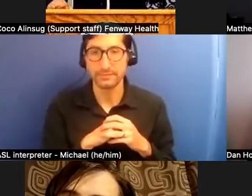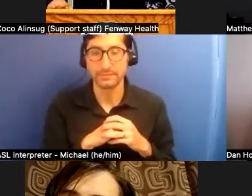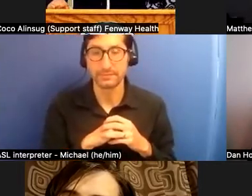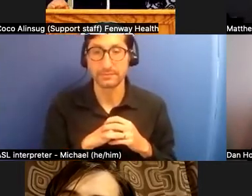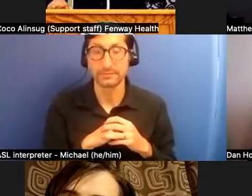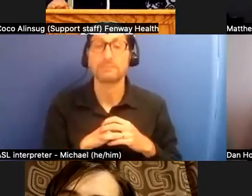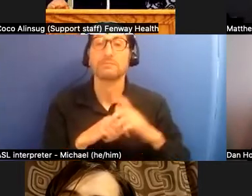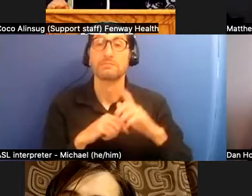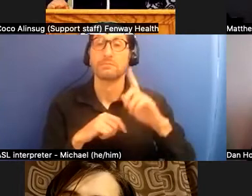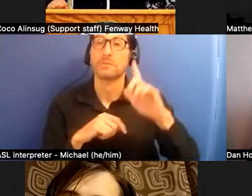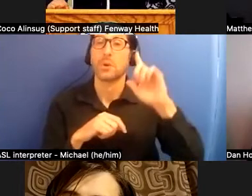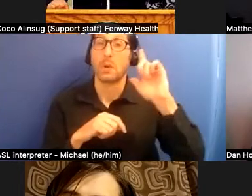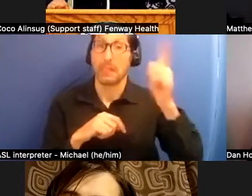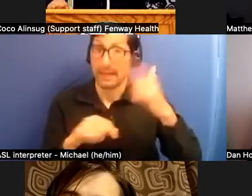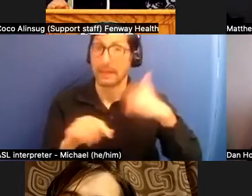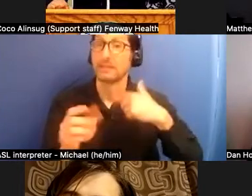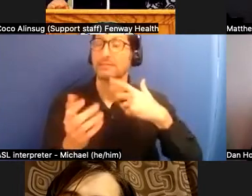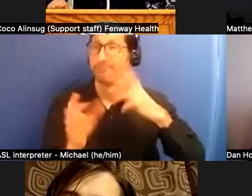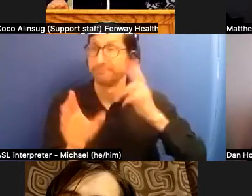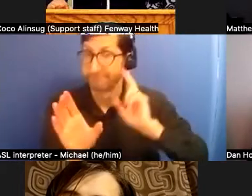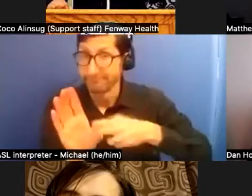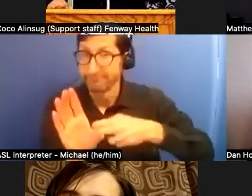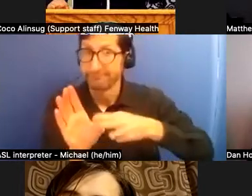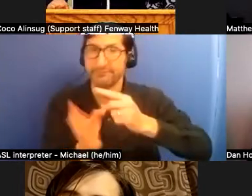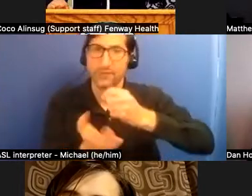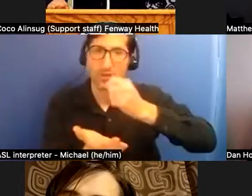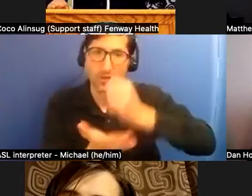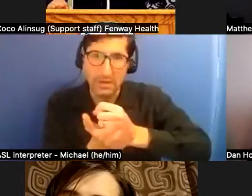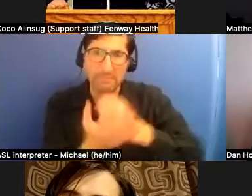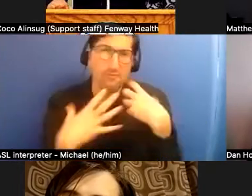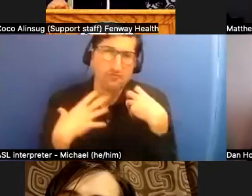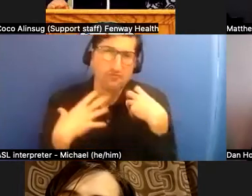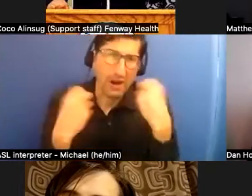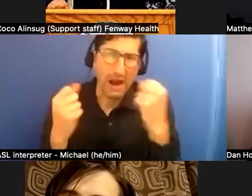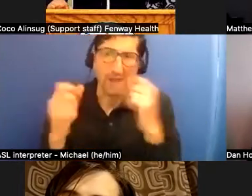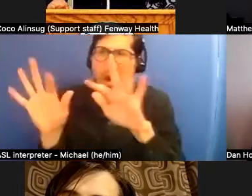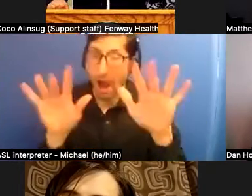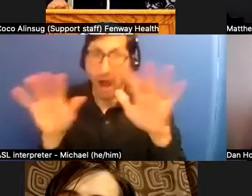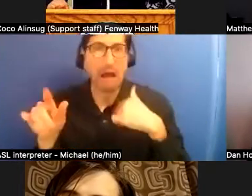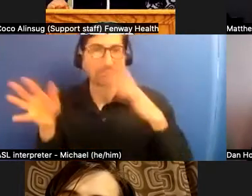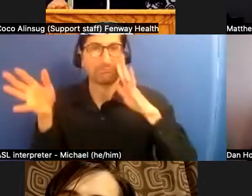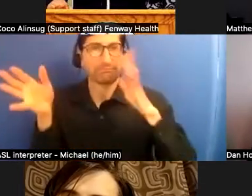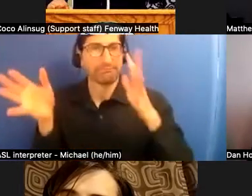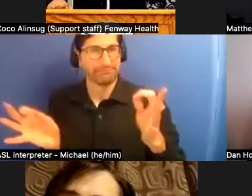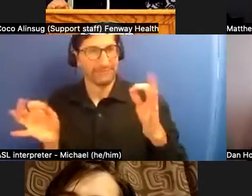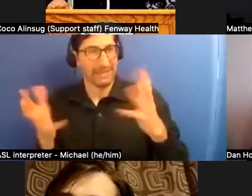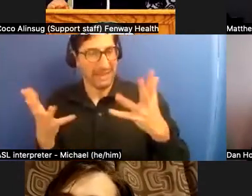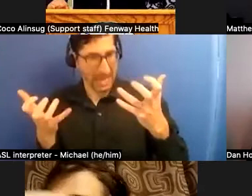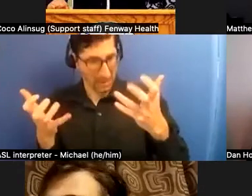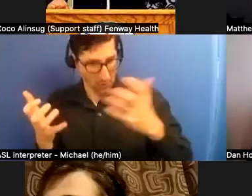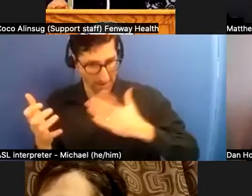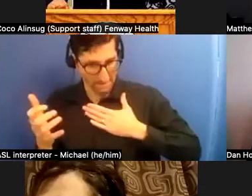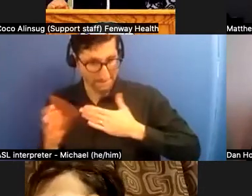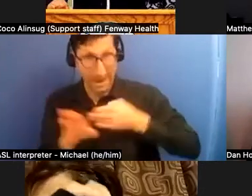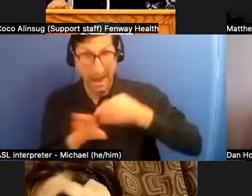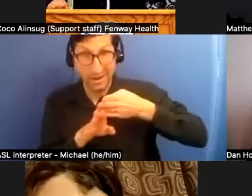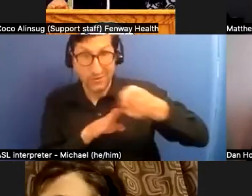know, get clean, I was able to, I decided I wanted to go back and do this work, you know, as my